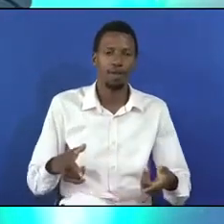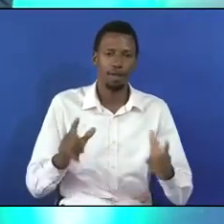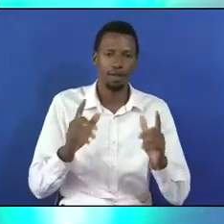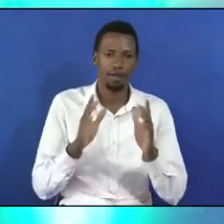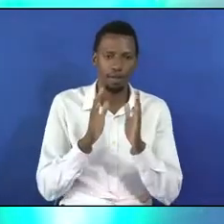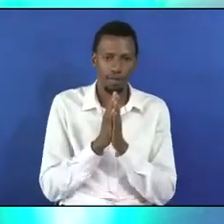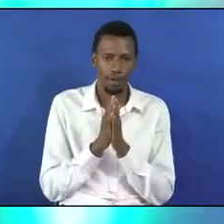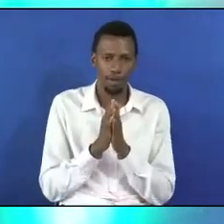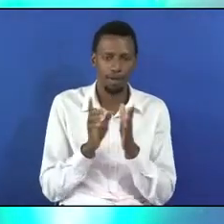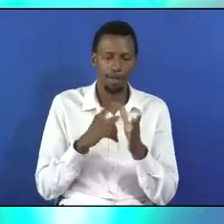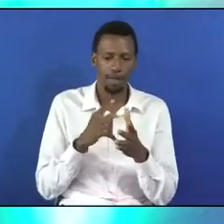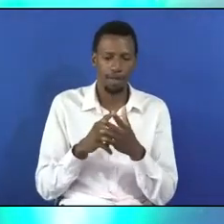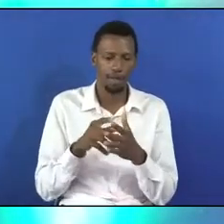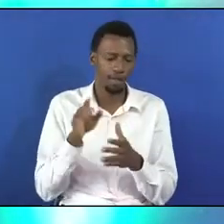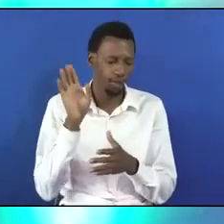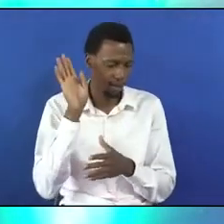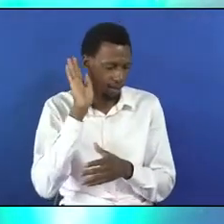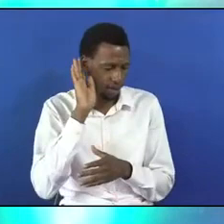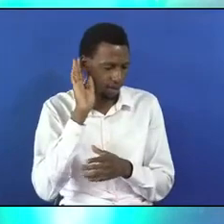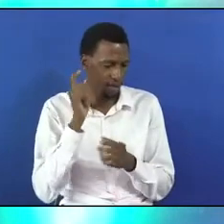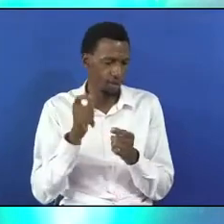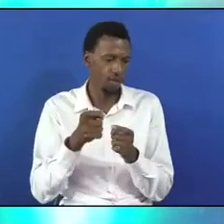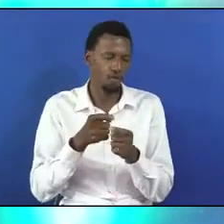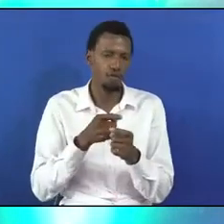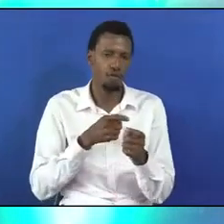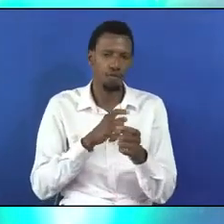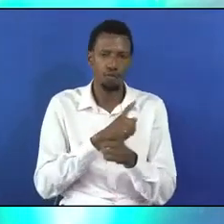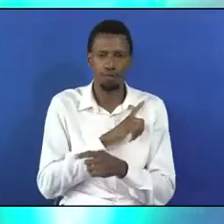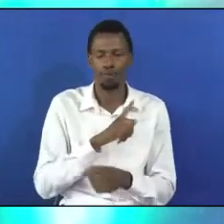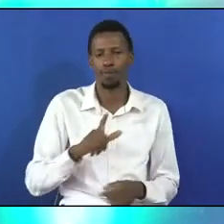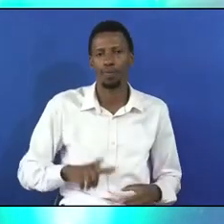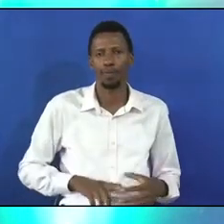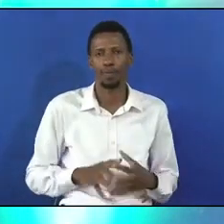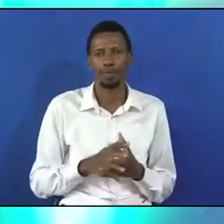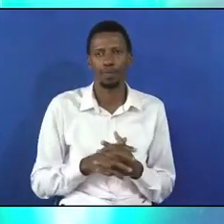pray as we hear from the Lord.